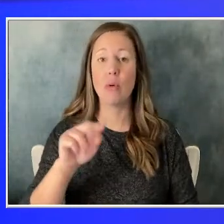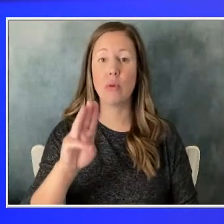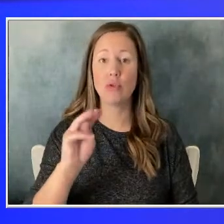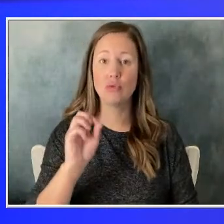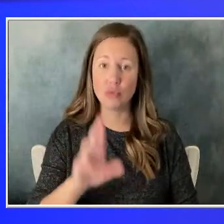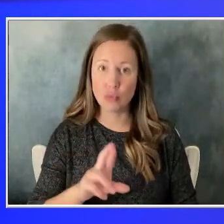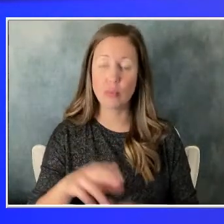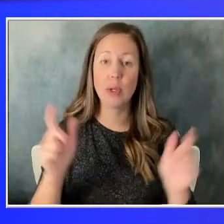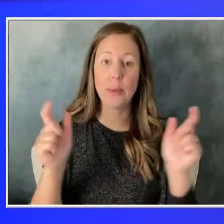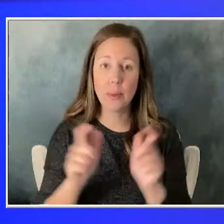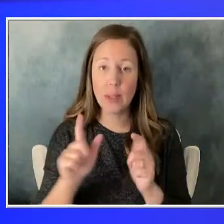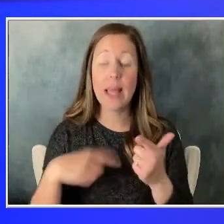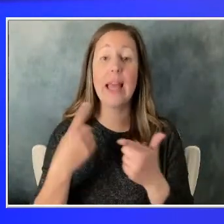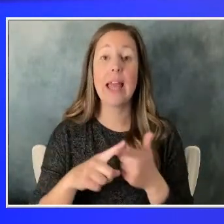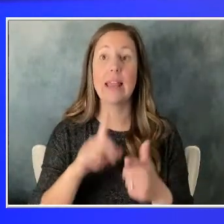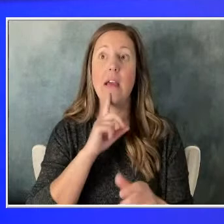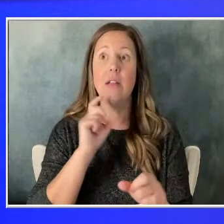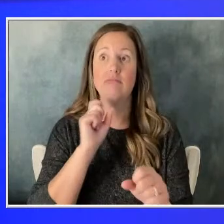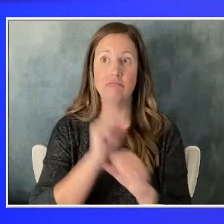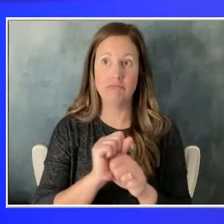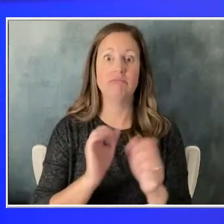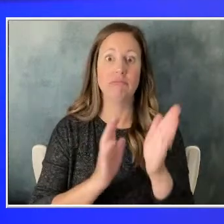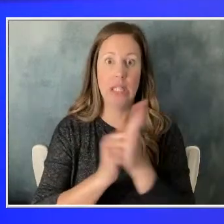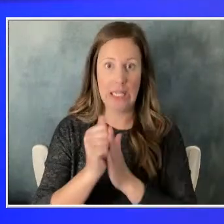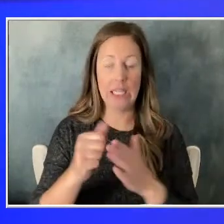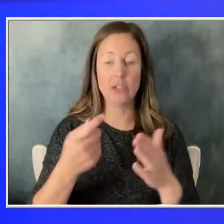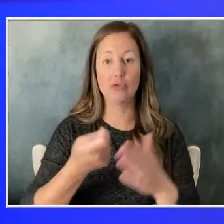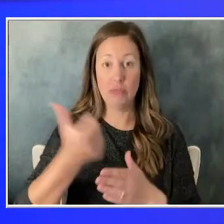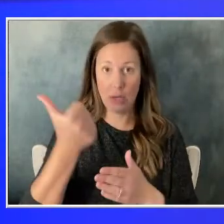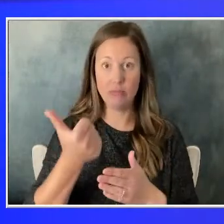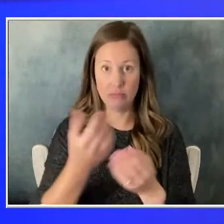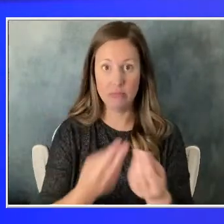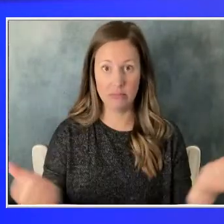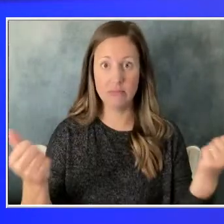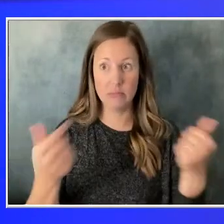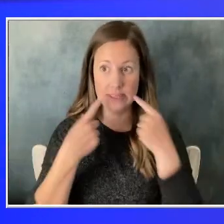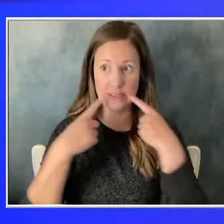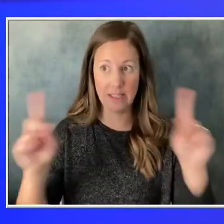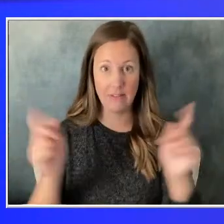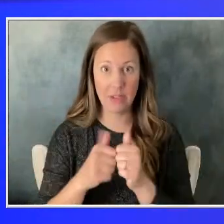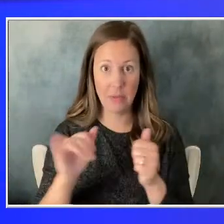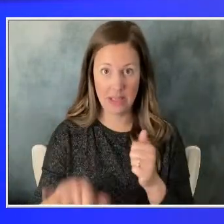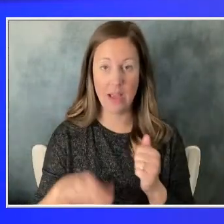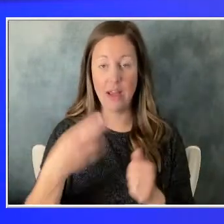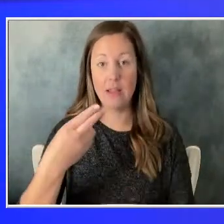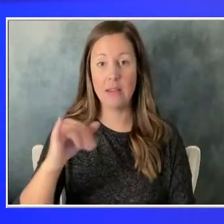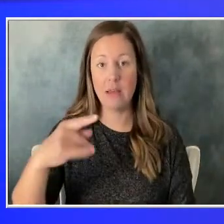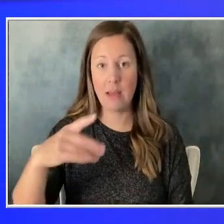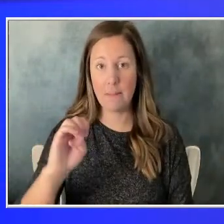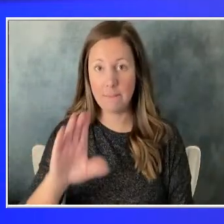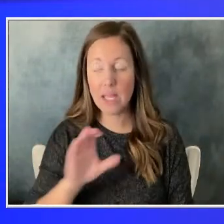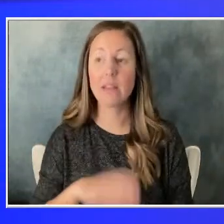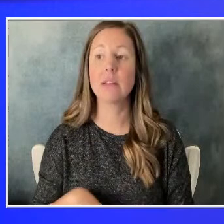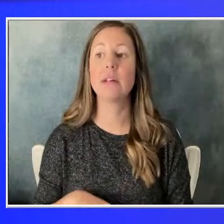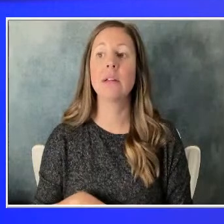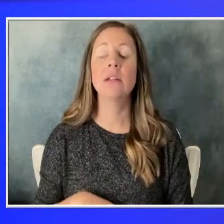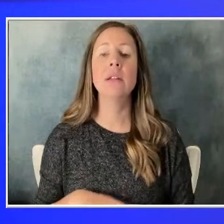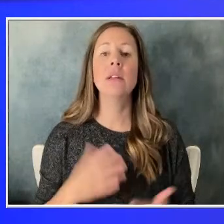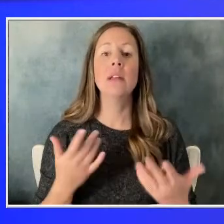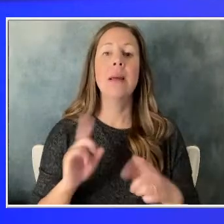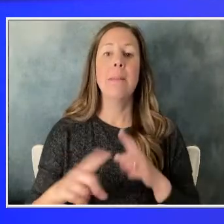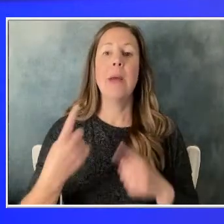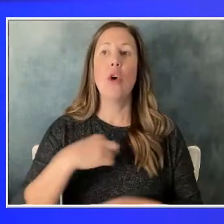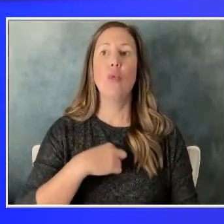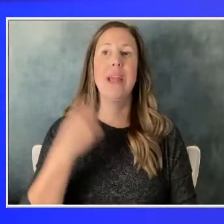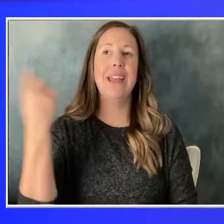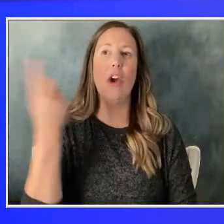the cancer out and do those high pack. The question is, we always consider the cancer is not just